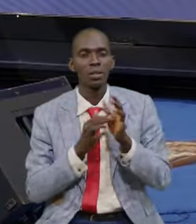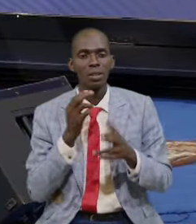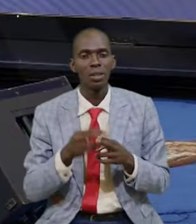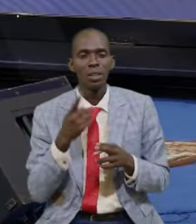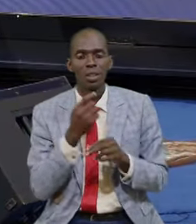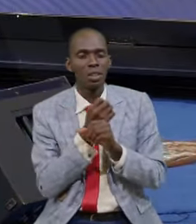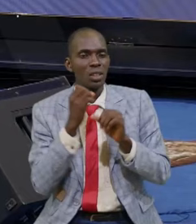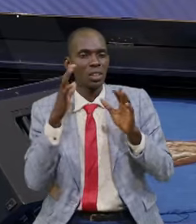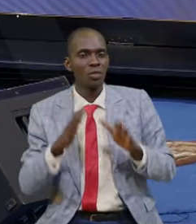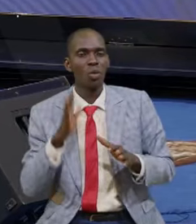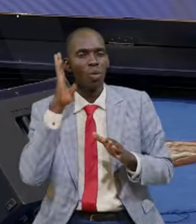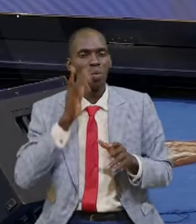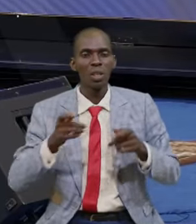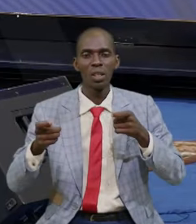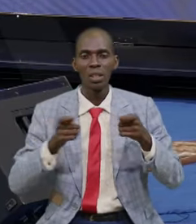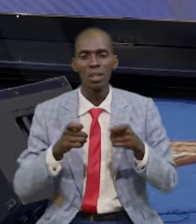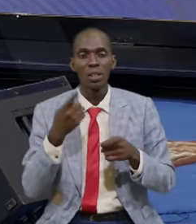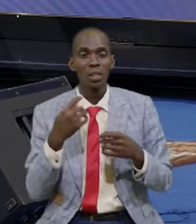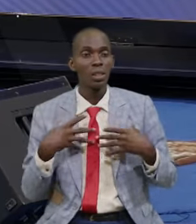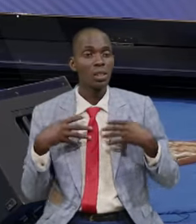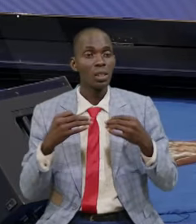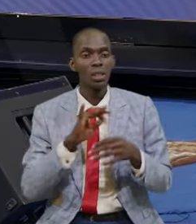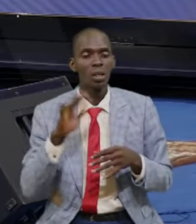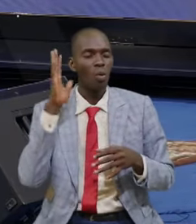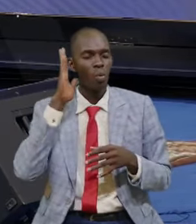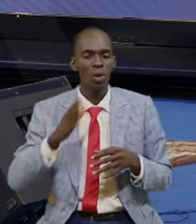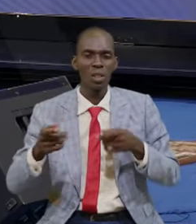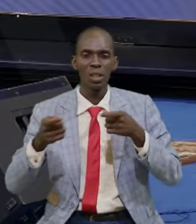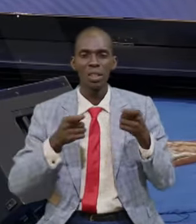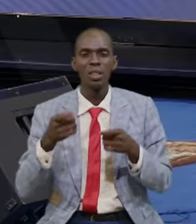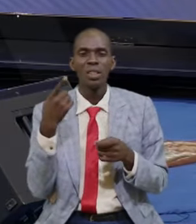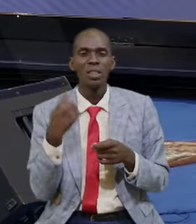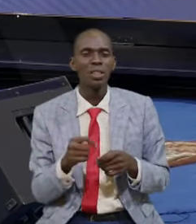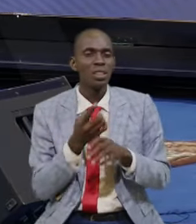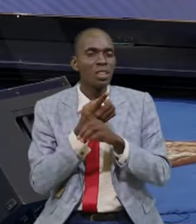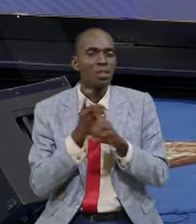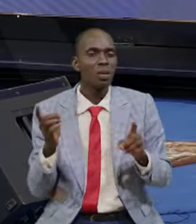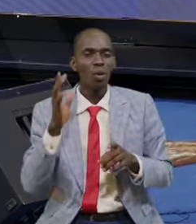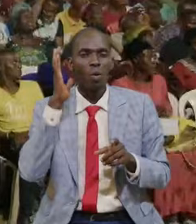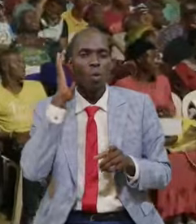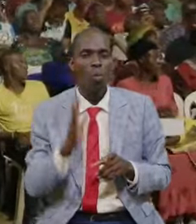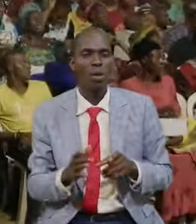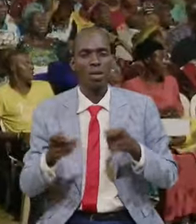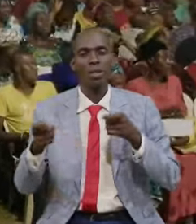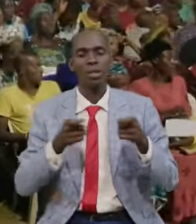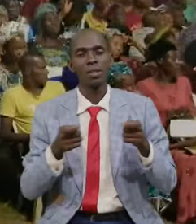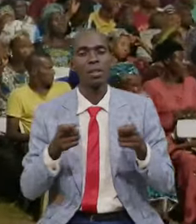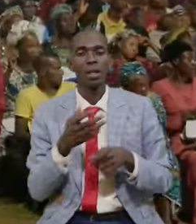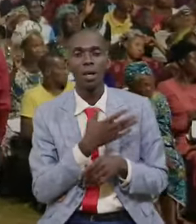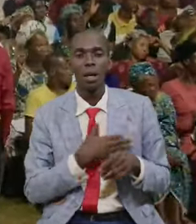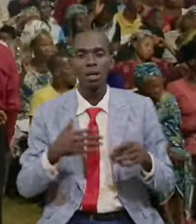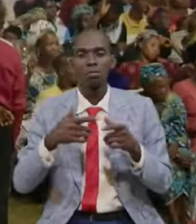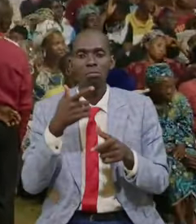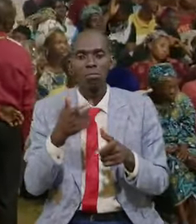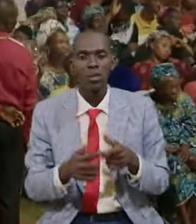reign. The healer will reign. The deliverer will reign. And then you